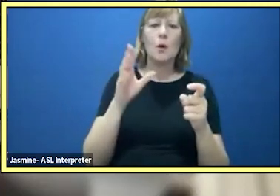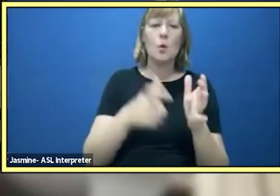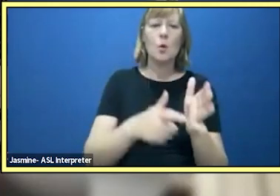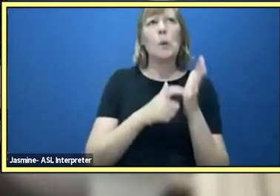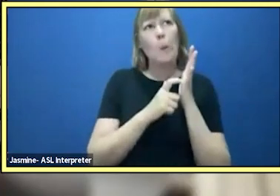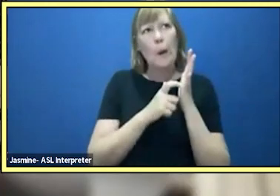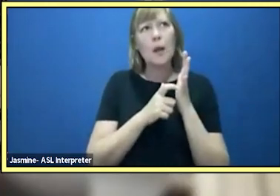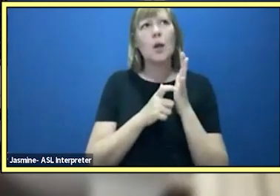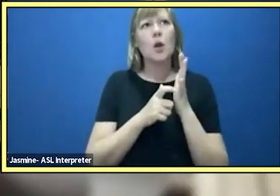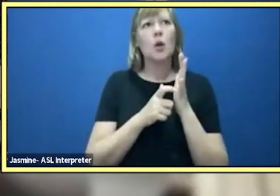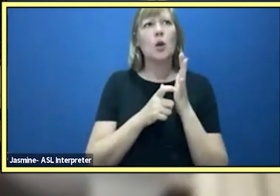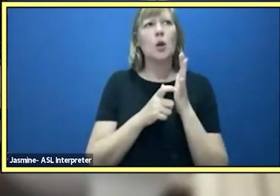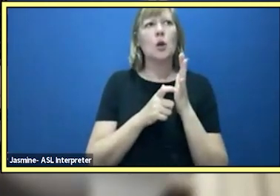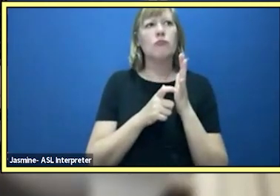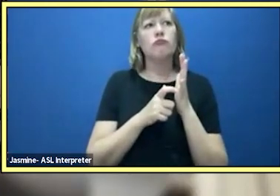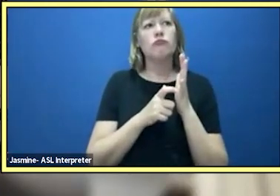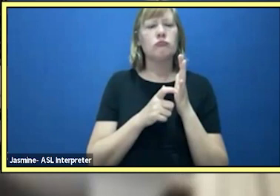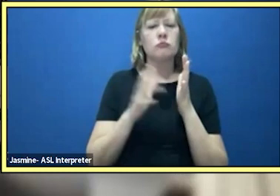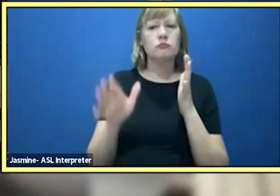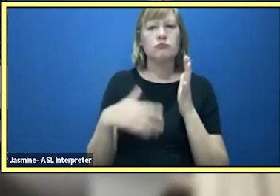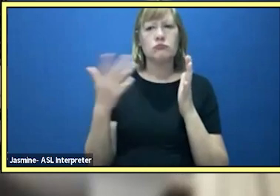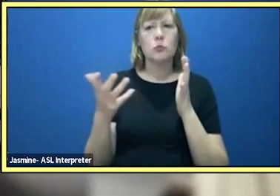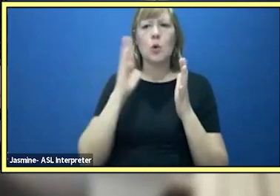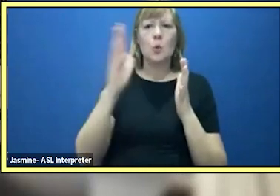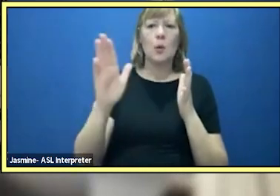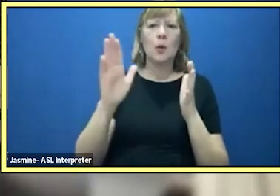we will have one system for everything to